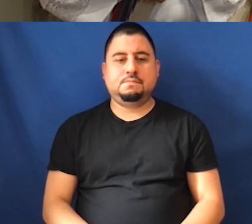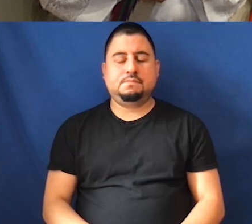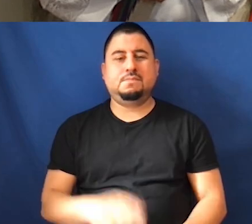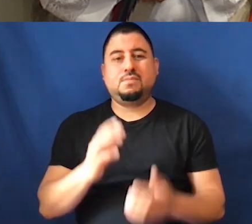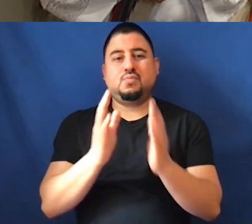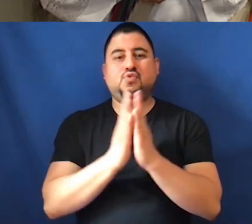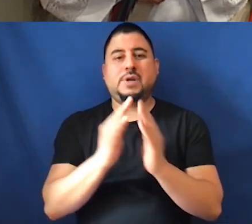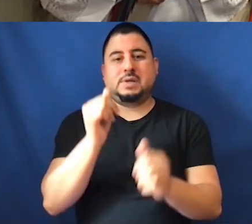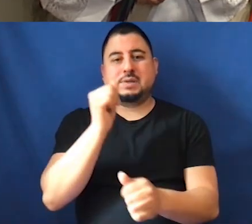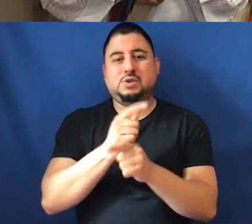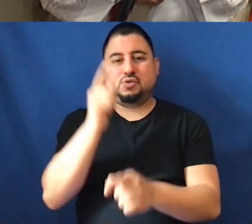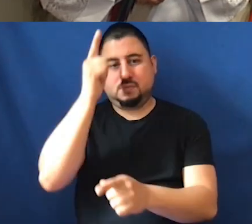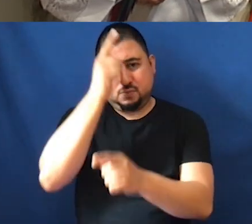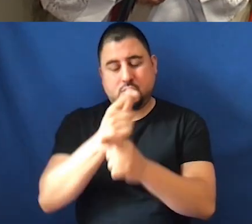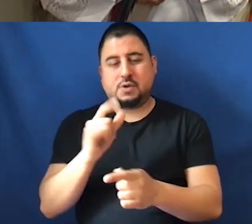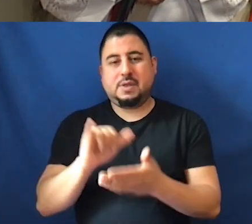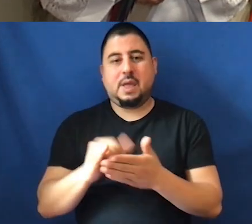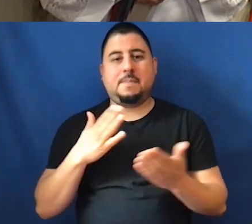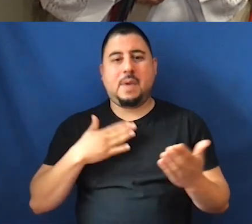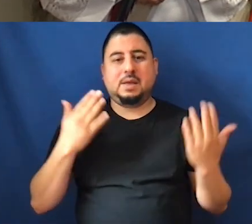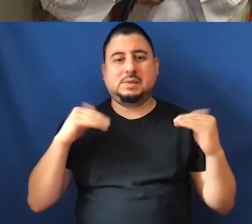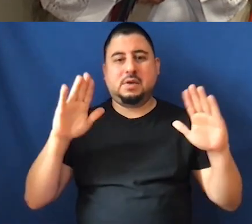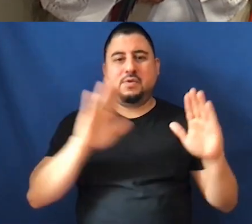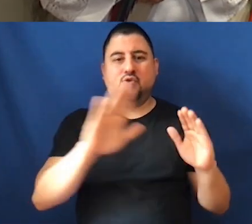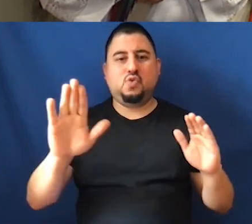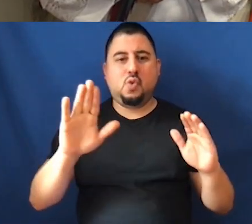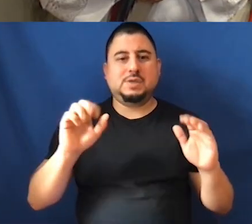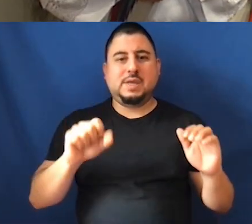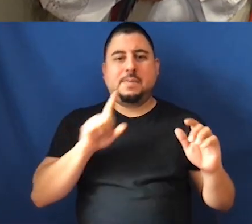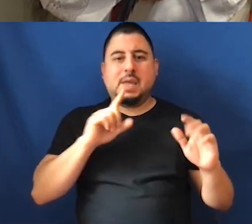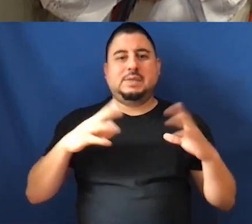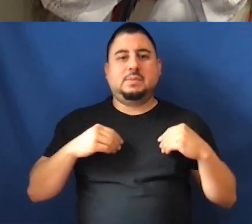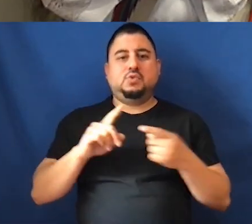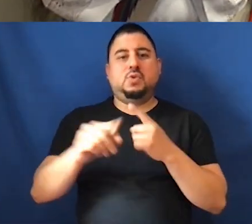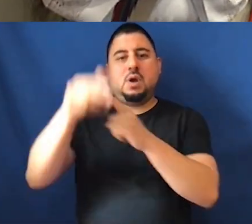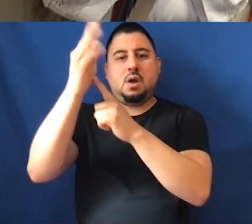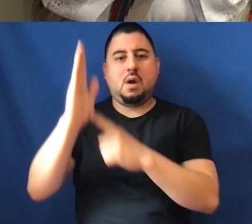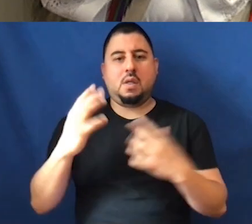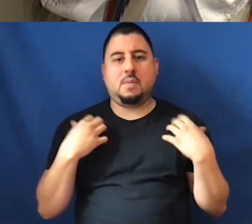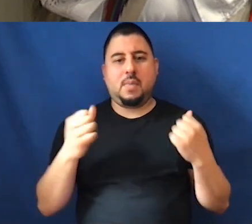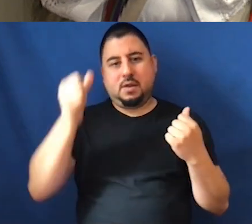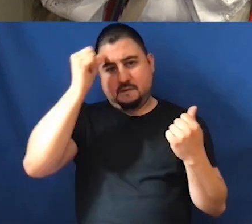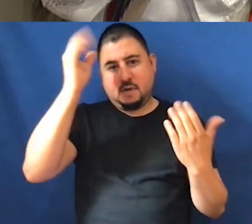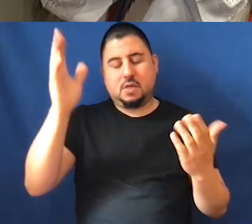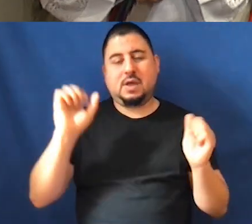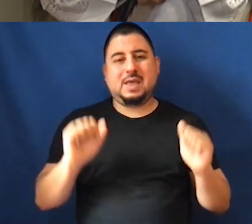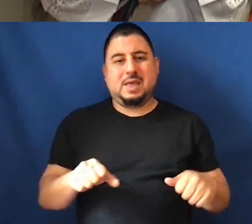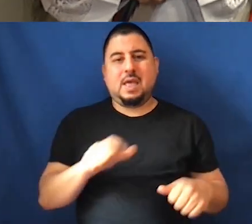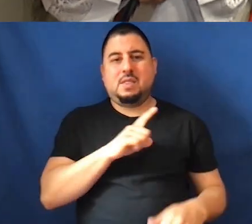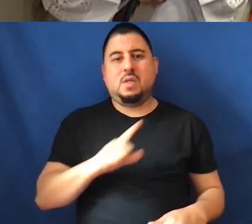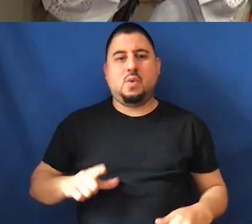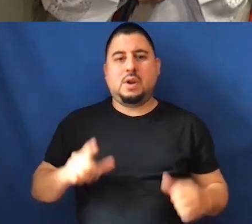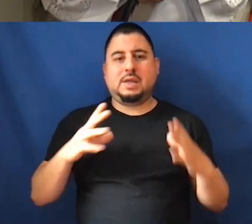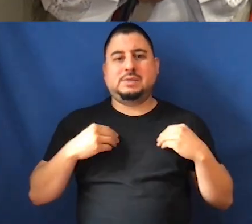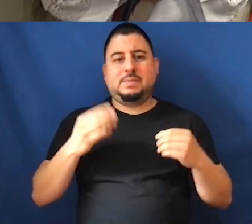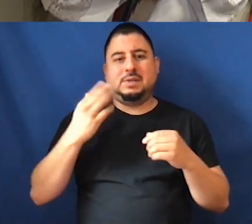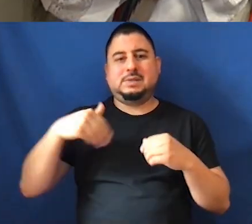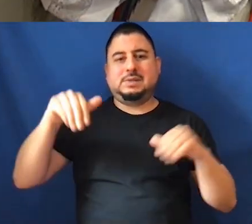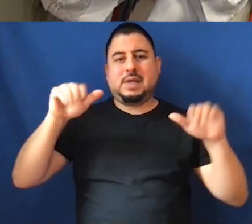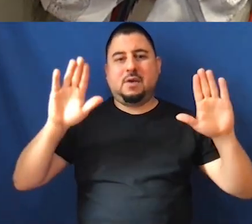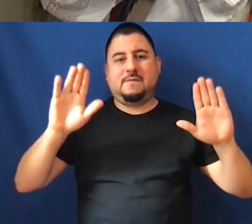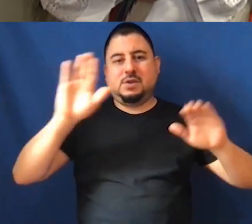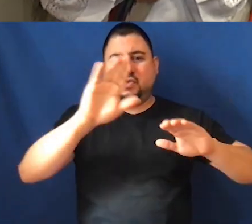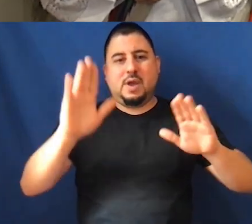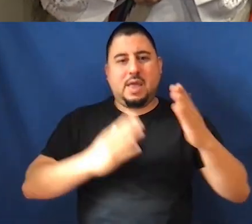pray, sisters and brothers, that my sacrifice and yours may be acceptable to God, the Almighty Father. May the Lord accept the sacrifice at